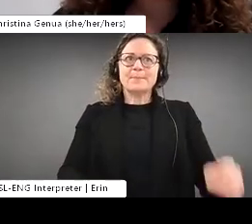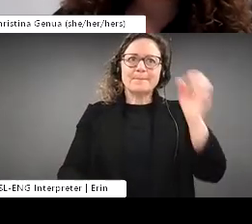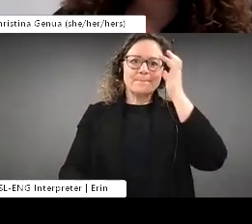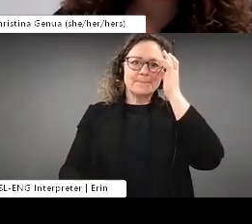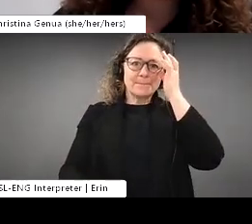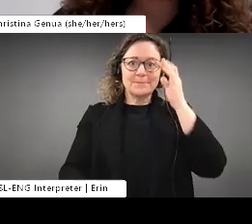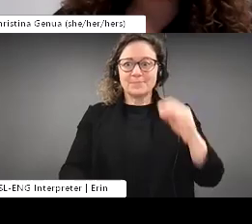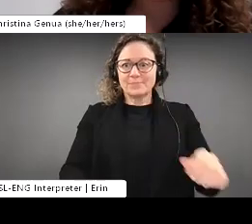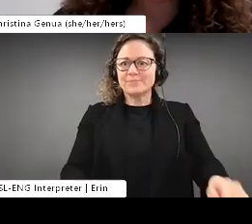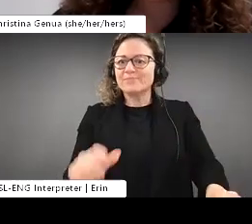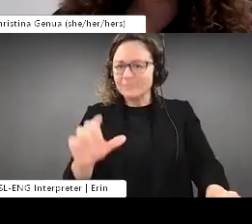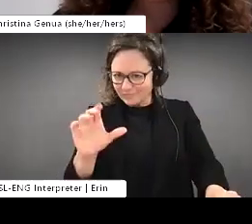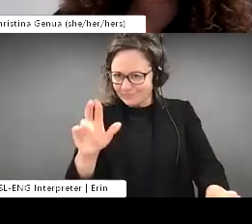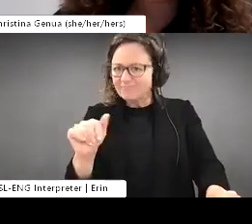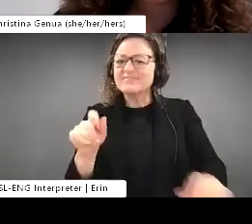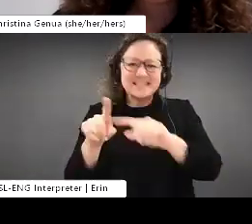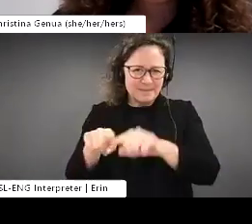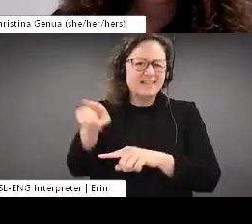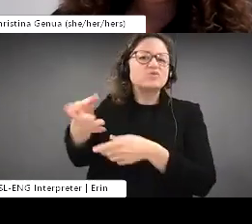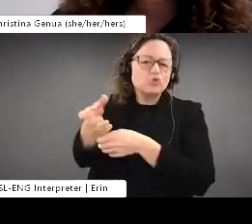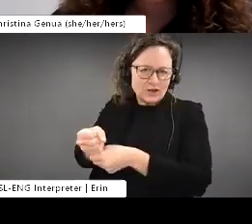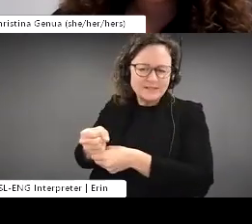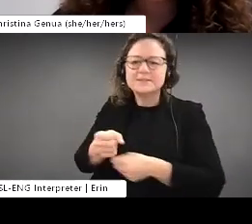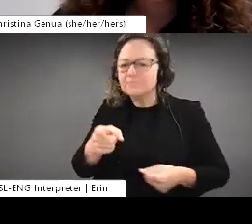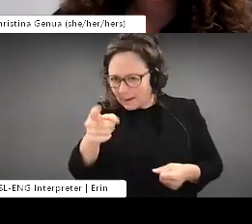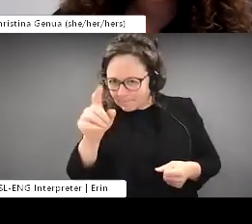Yeah, Carla, it depends on level of trust.